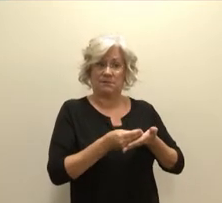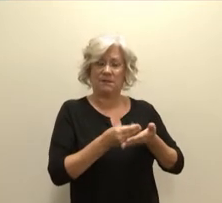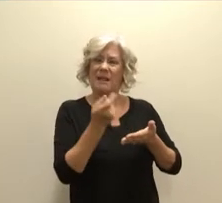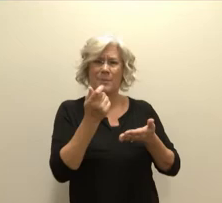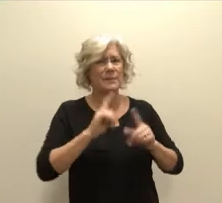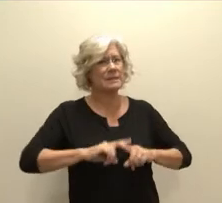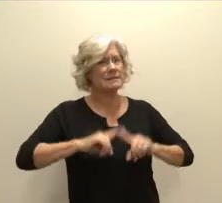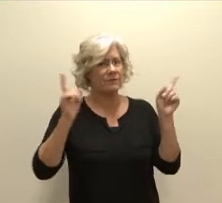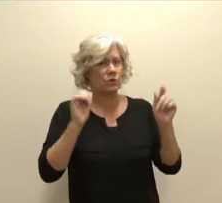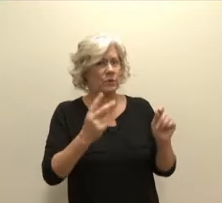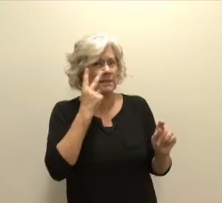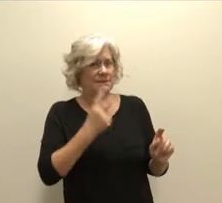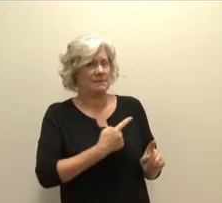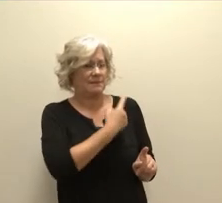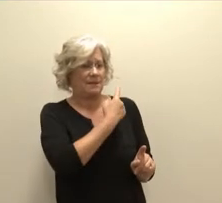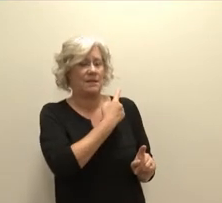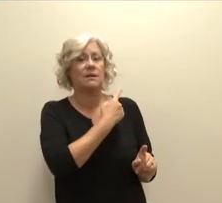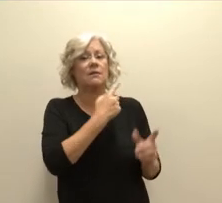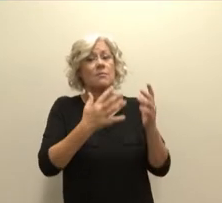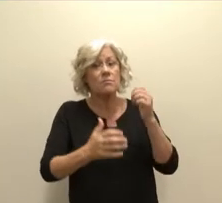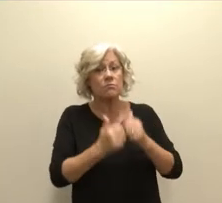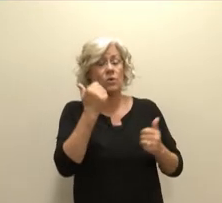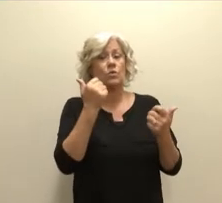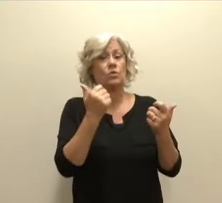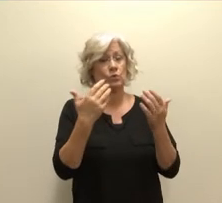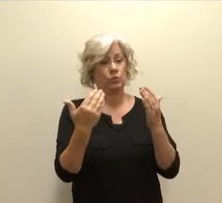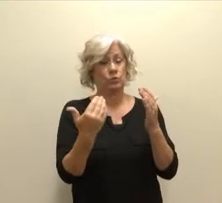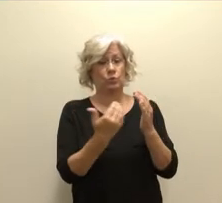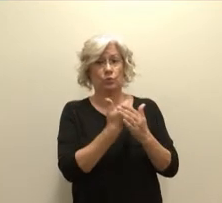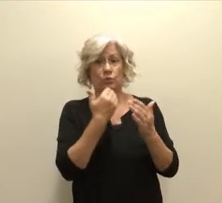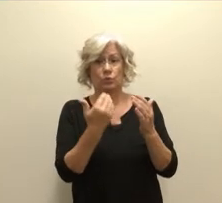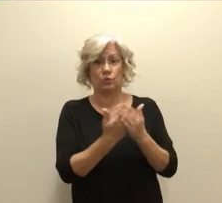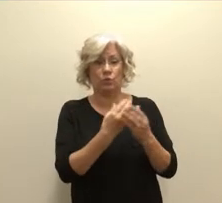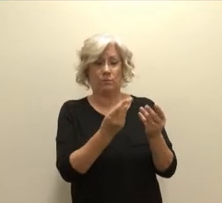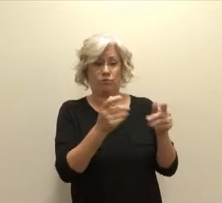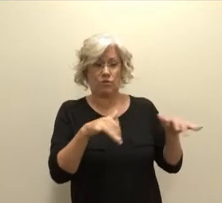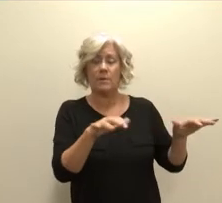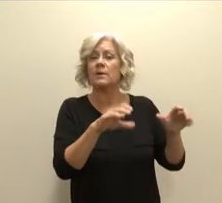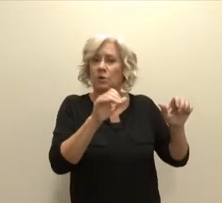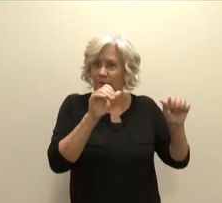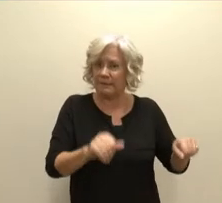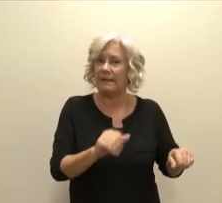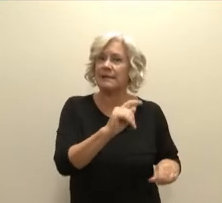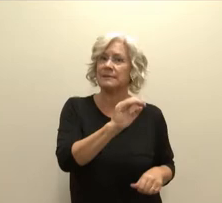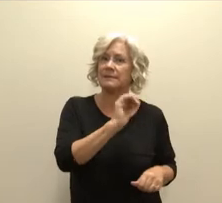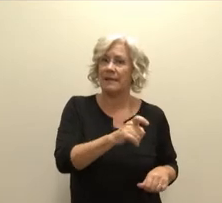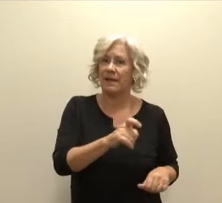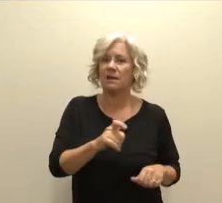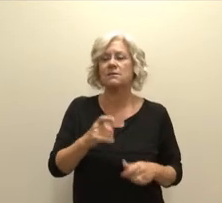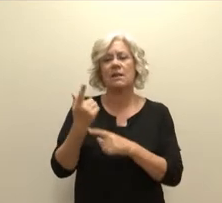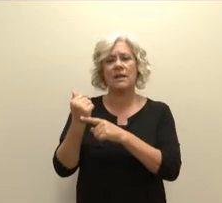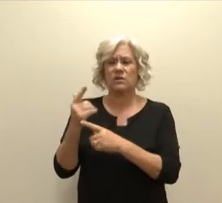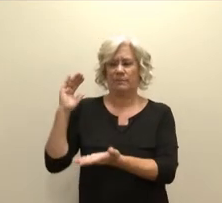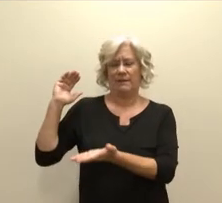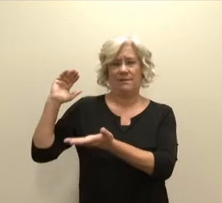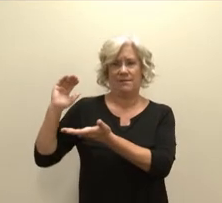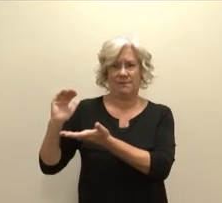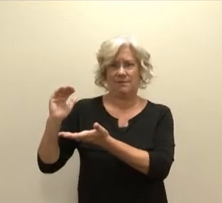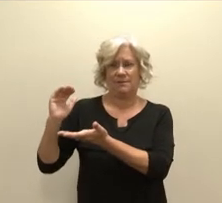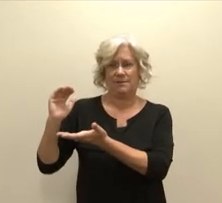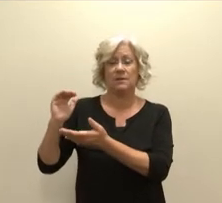here because most of the new property this year is taxable, where it was not as much last year. But last year we